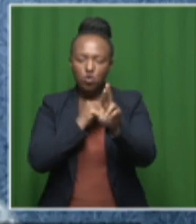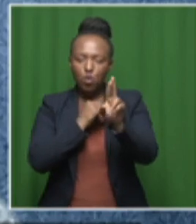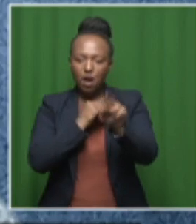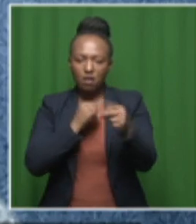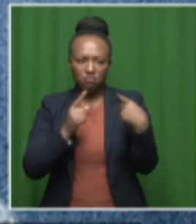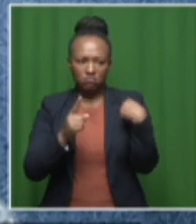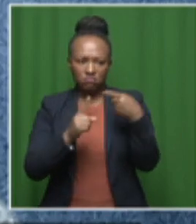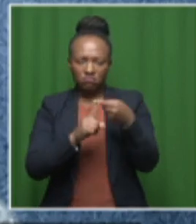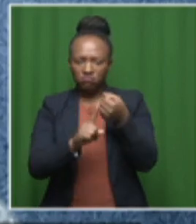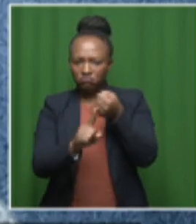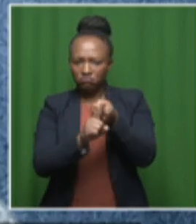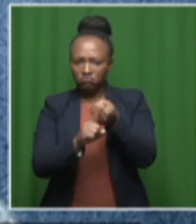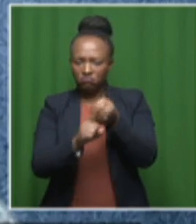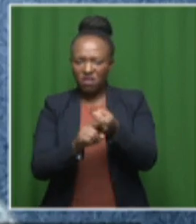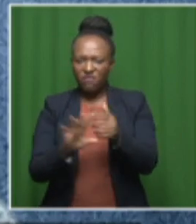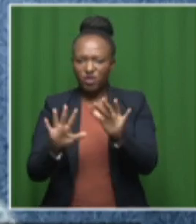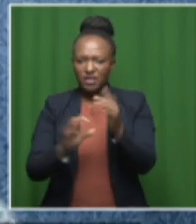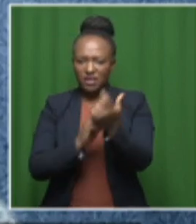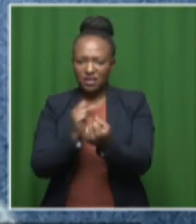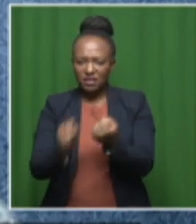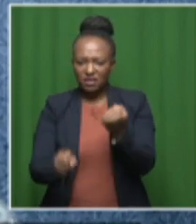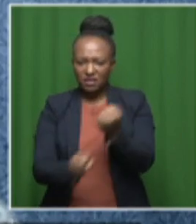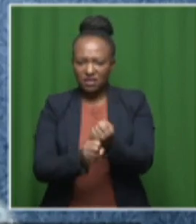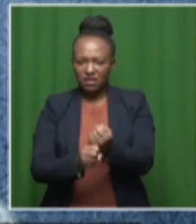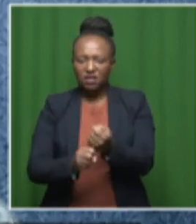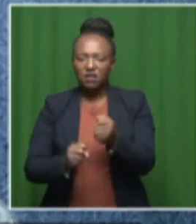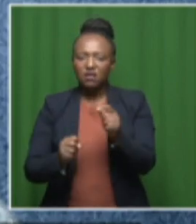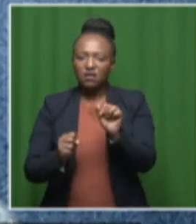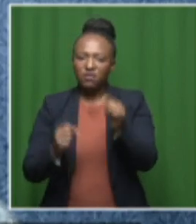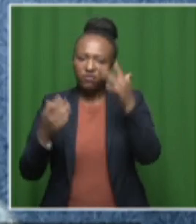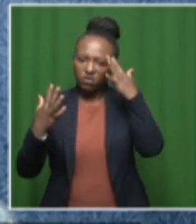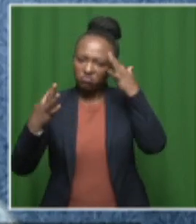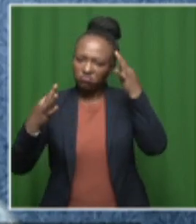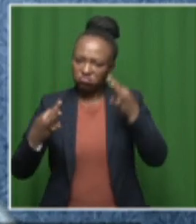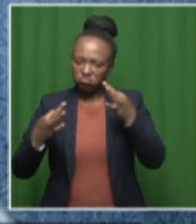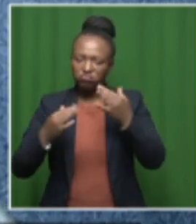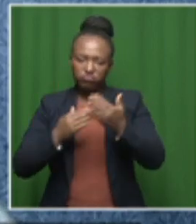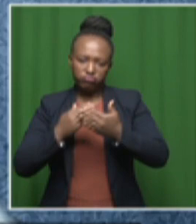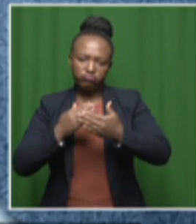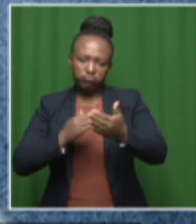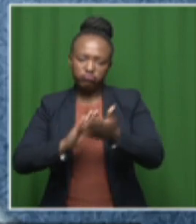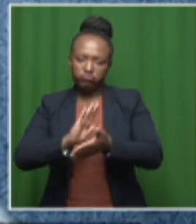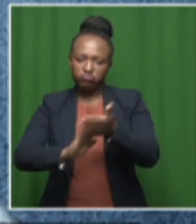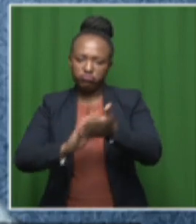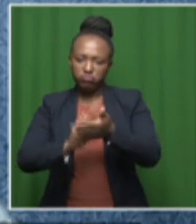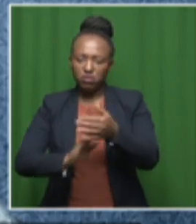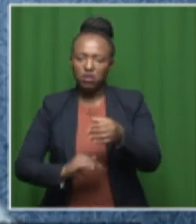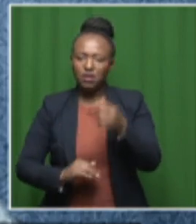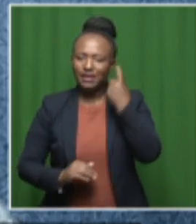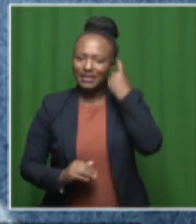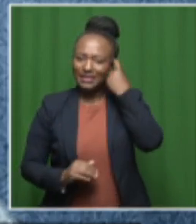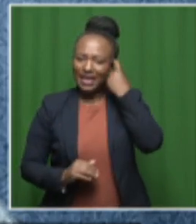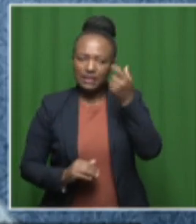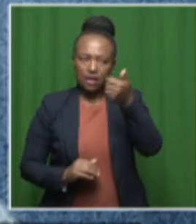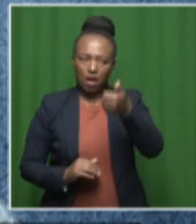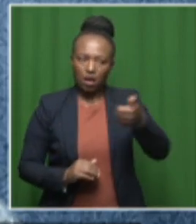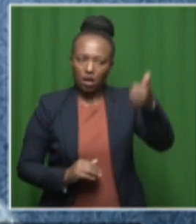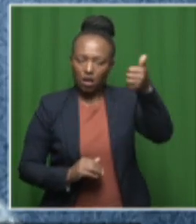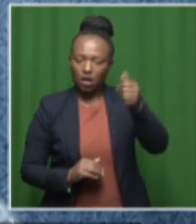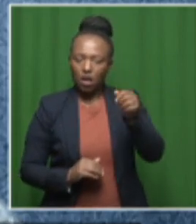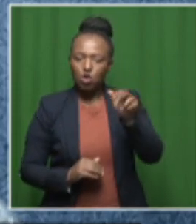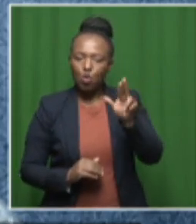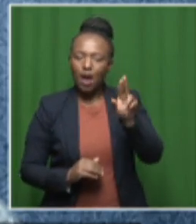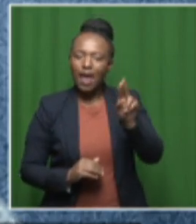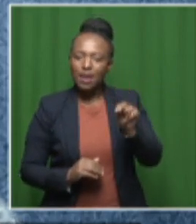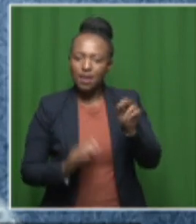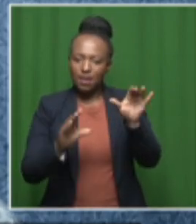decade or so. There are intergovernmental negotiations unfolding, but what we're calling for, the Secretary General of the UN is saying